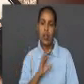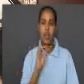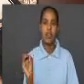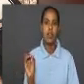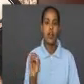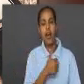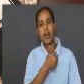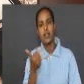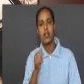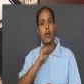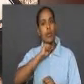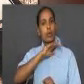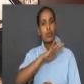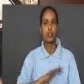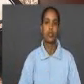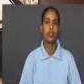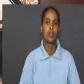and other pollutants.